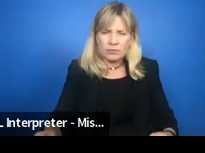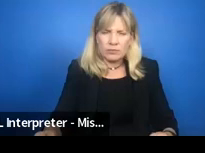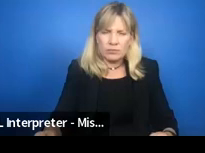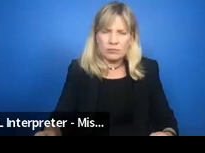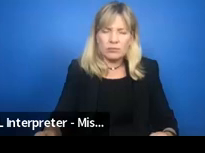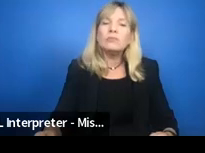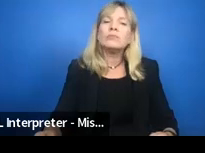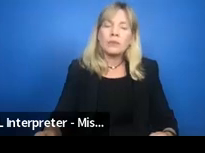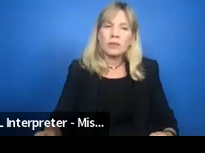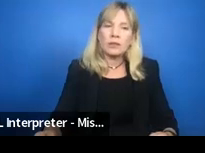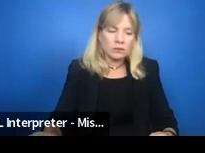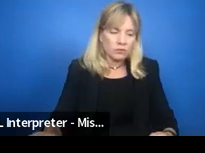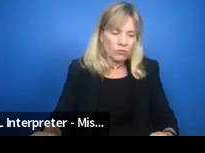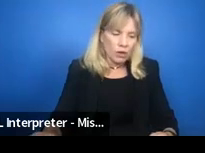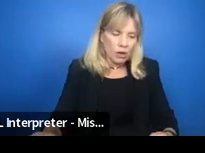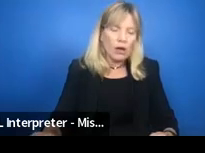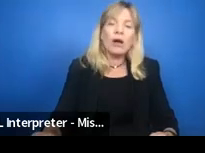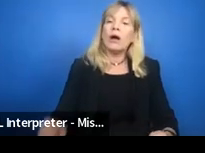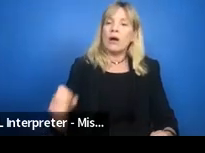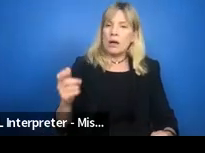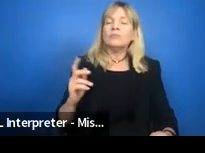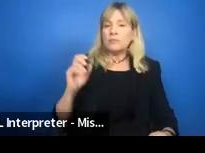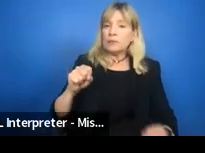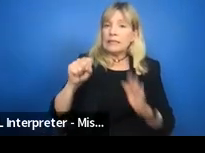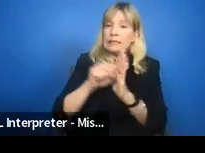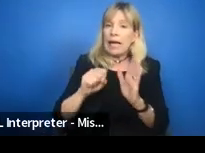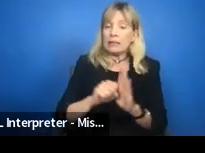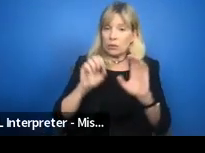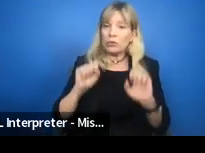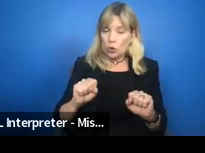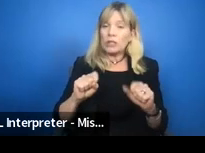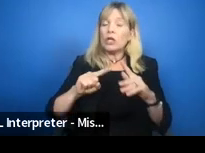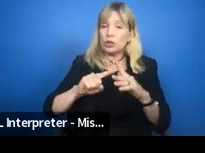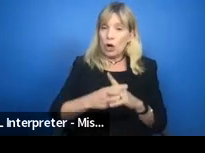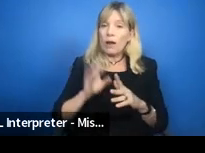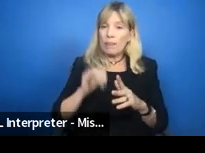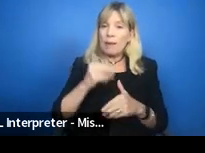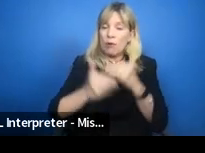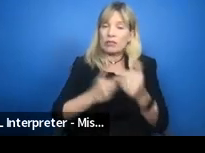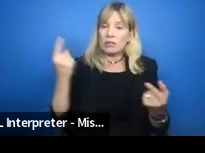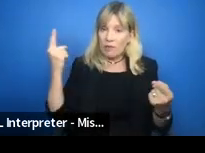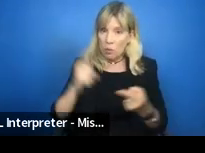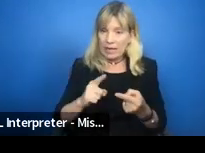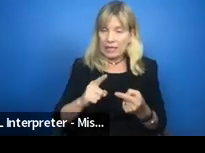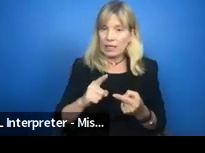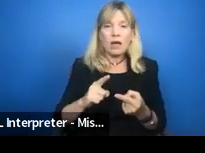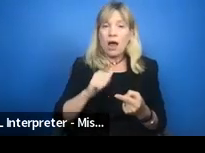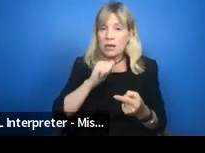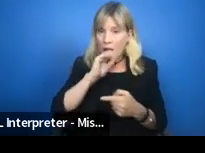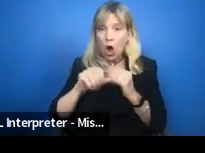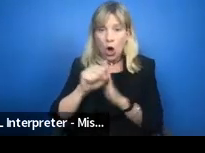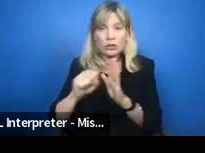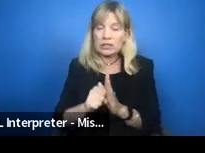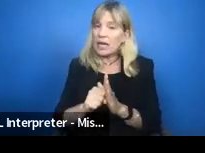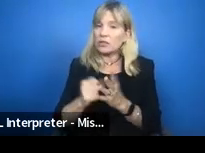So while states were able to start unwinding in April, not all states chose to do so.